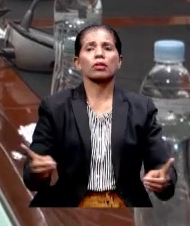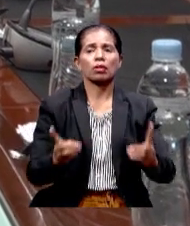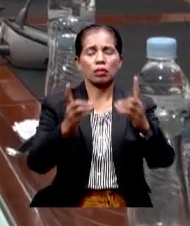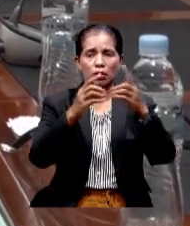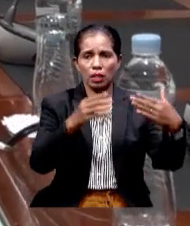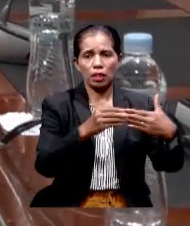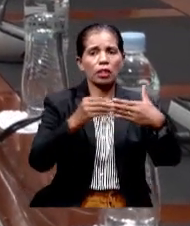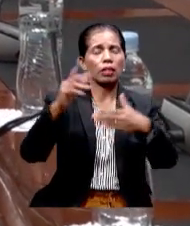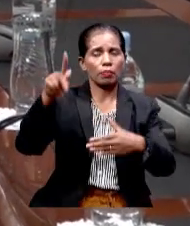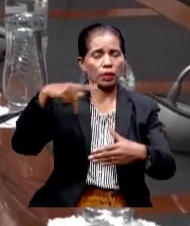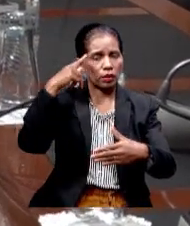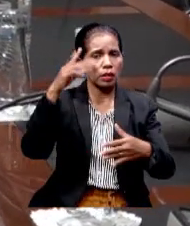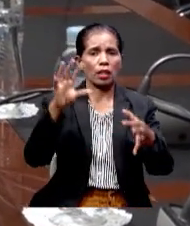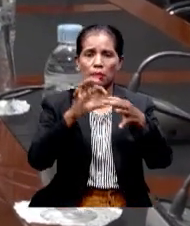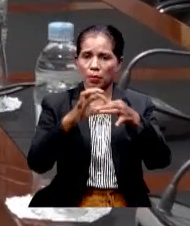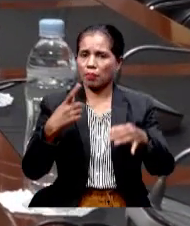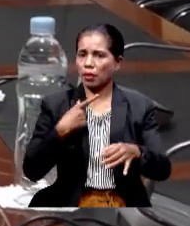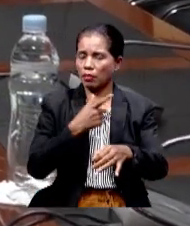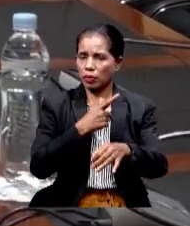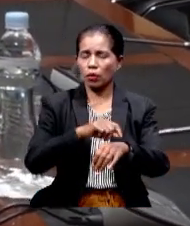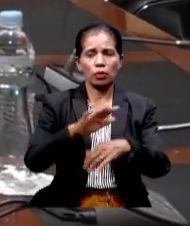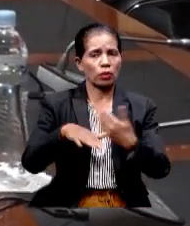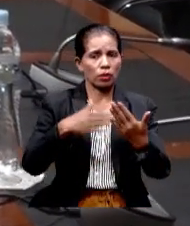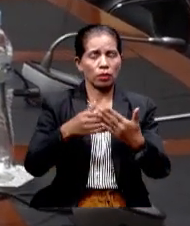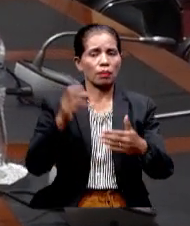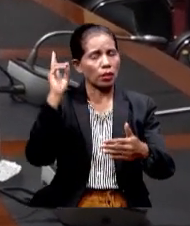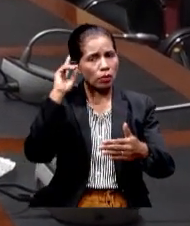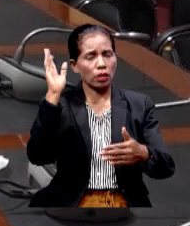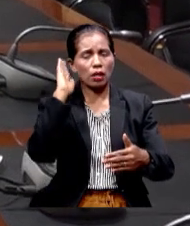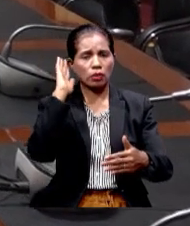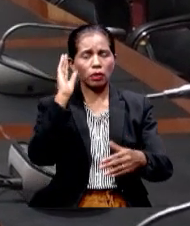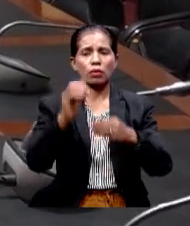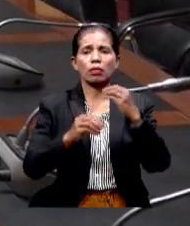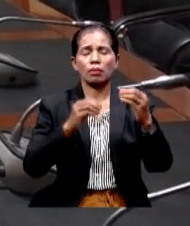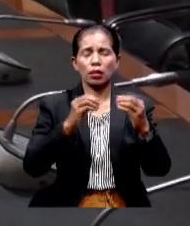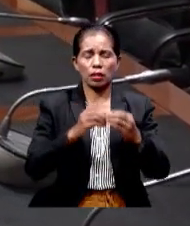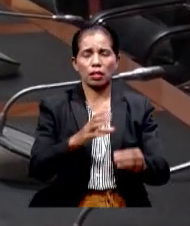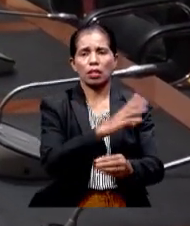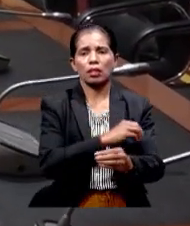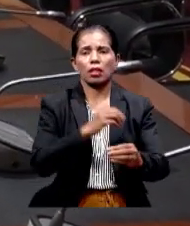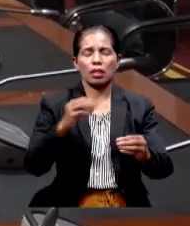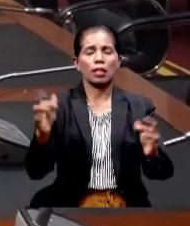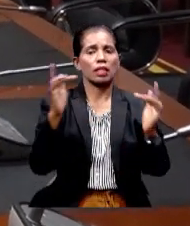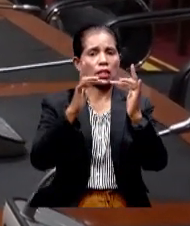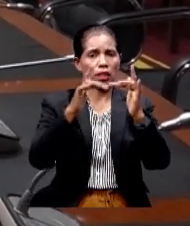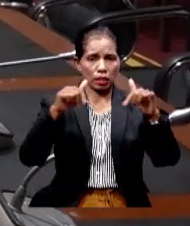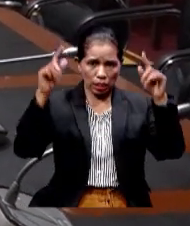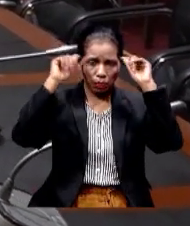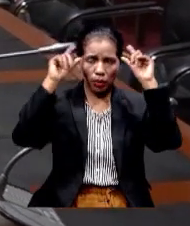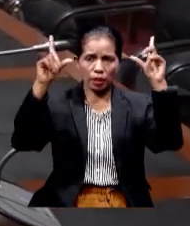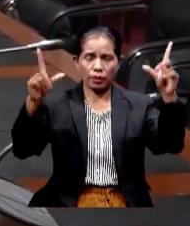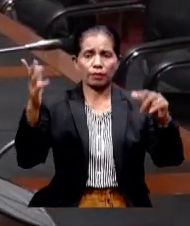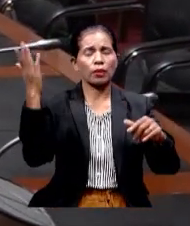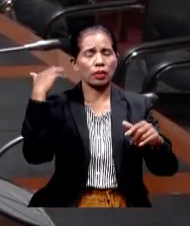líder político no membro parlamento sira, no ne belerona hanu in sira con a capacidade de internet de Timor-Leste. Antes ne ASEAN